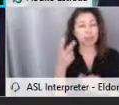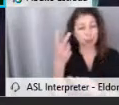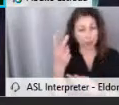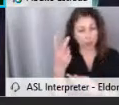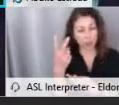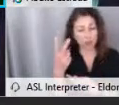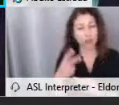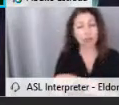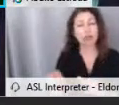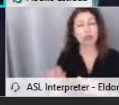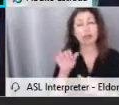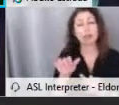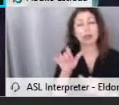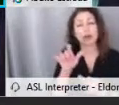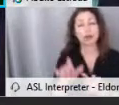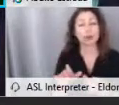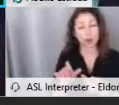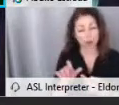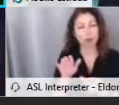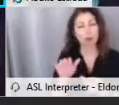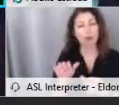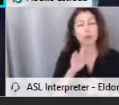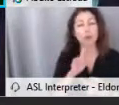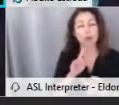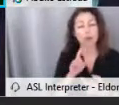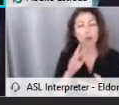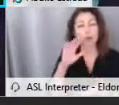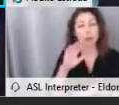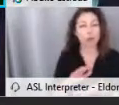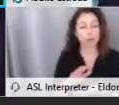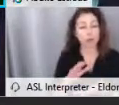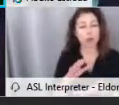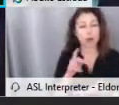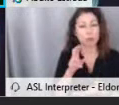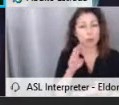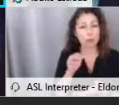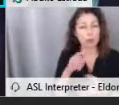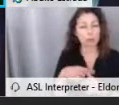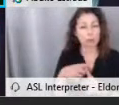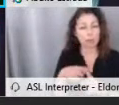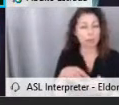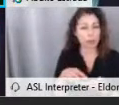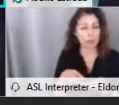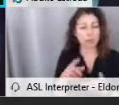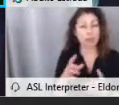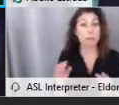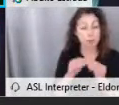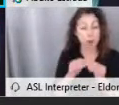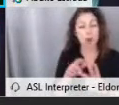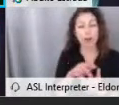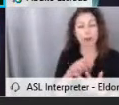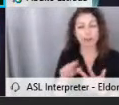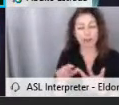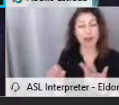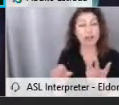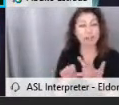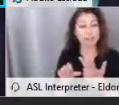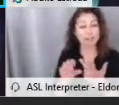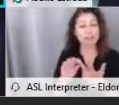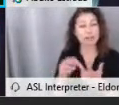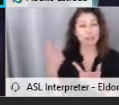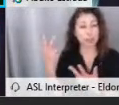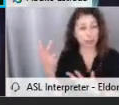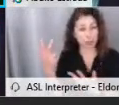assistance 2, which reduces monthly premium payments even more; and then enhanced premium assistance